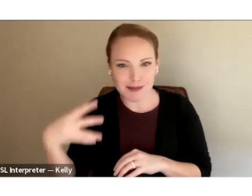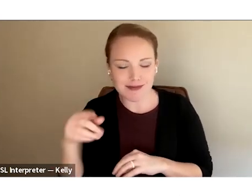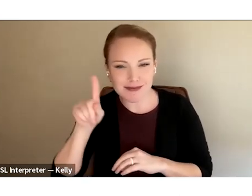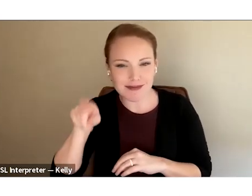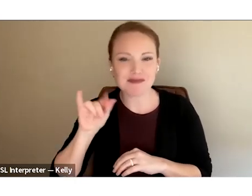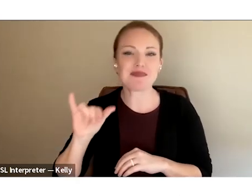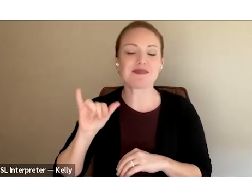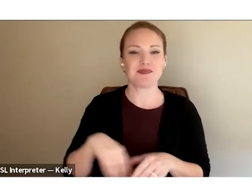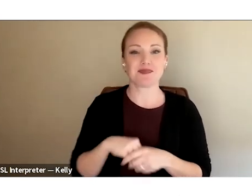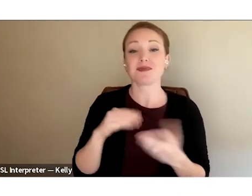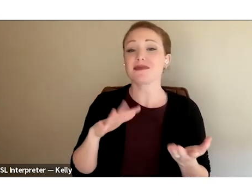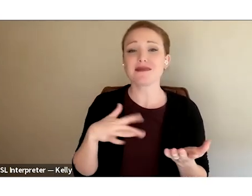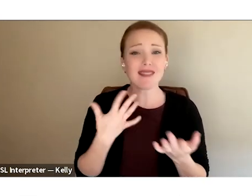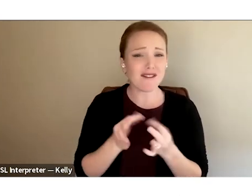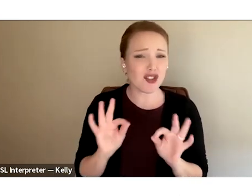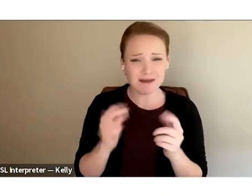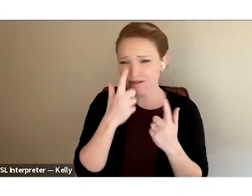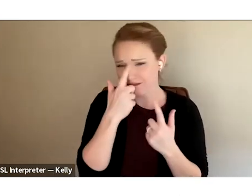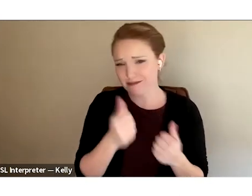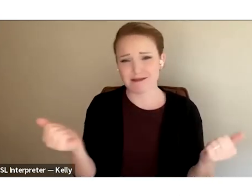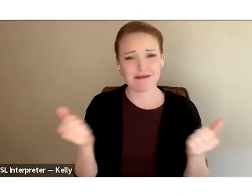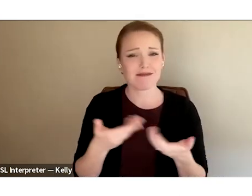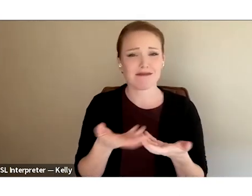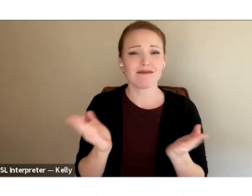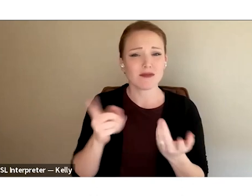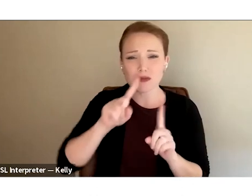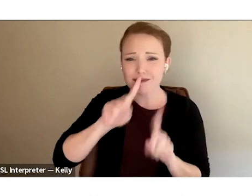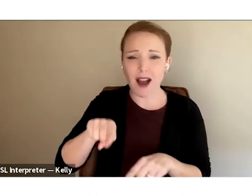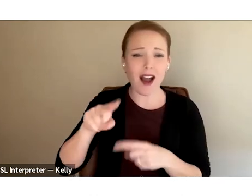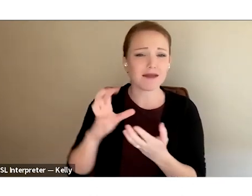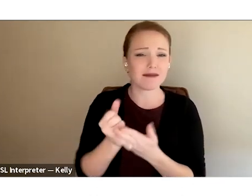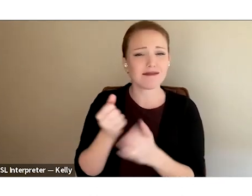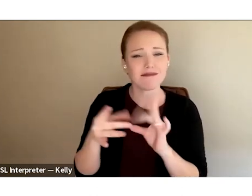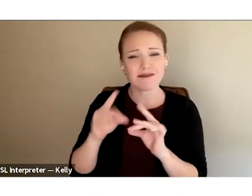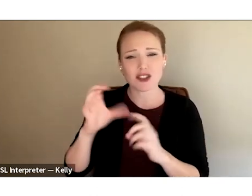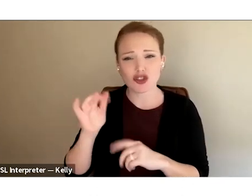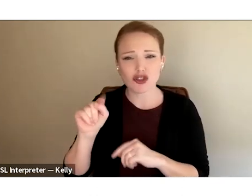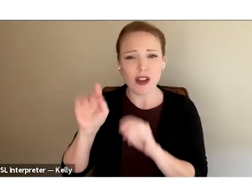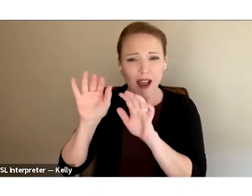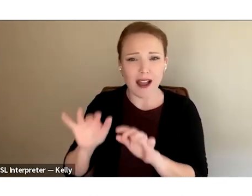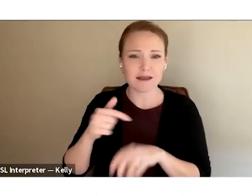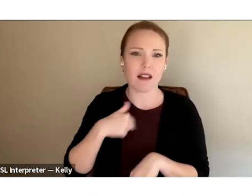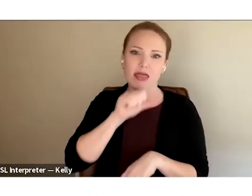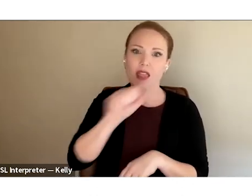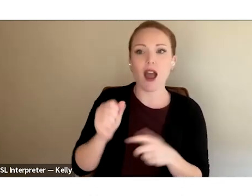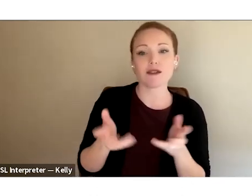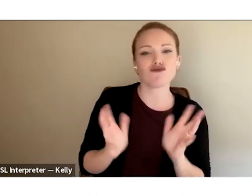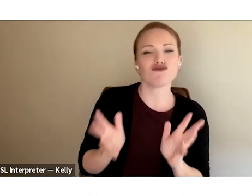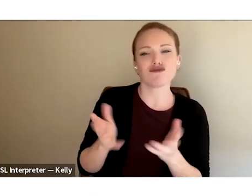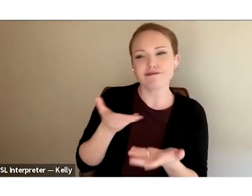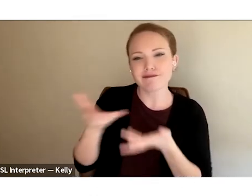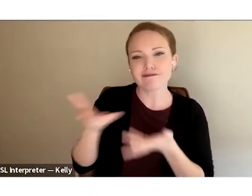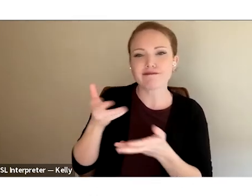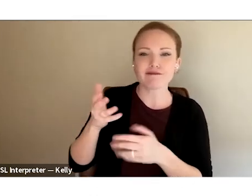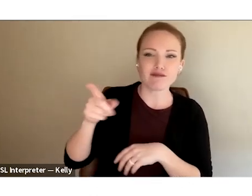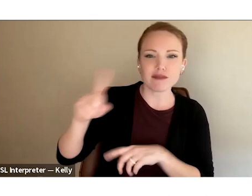So also feel free, folks, to respond in the chat. I'm a very call and response type person. And